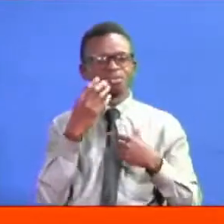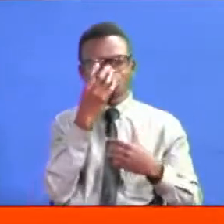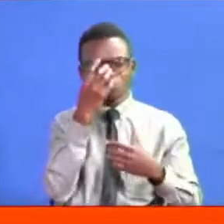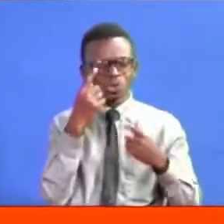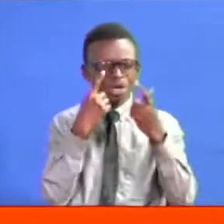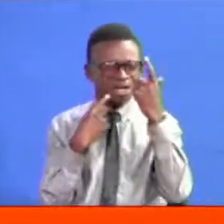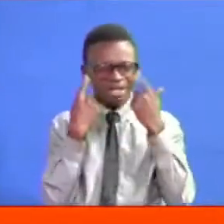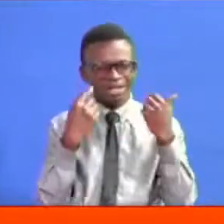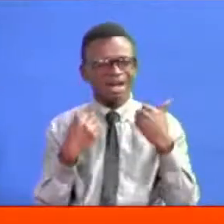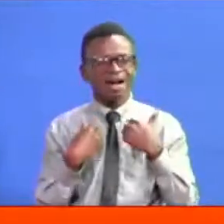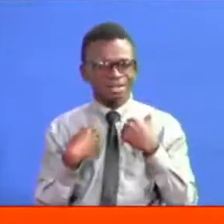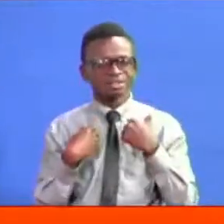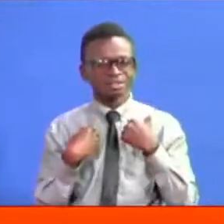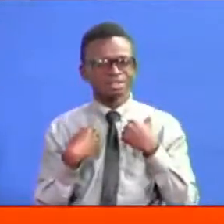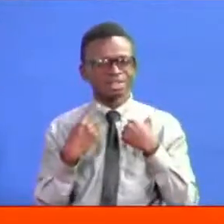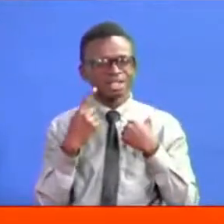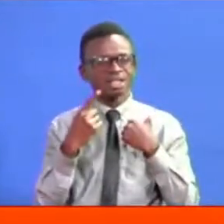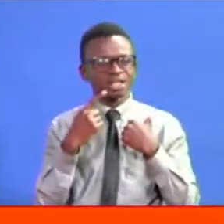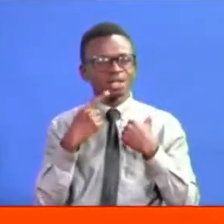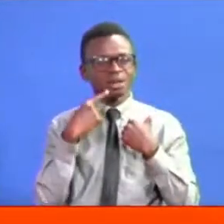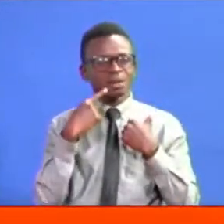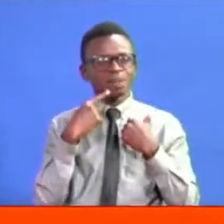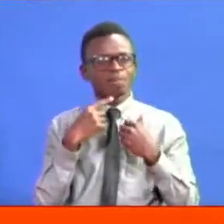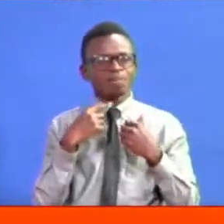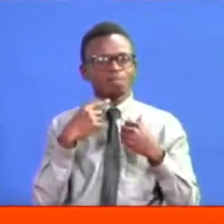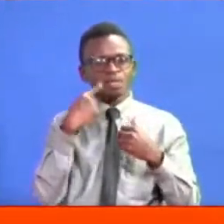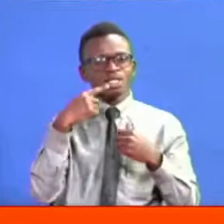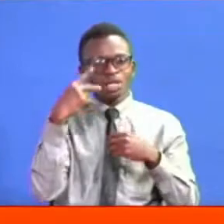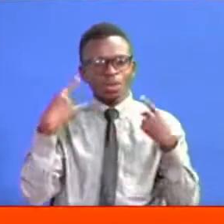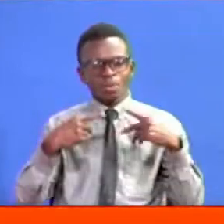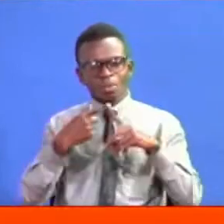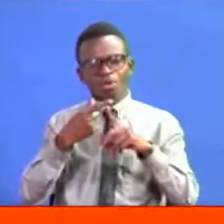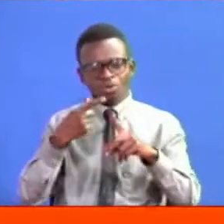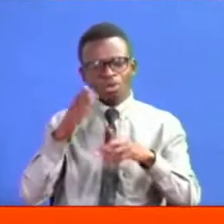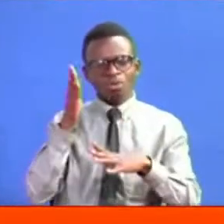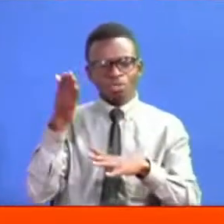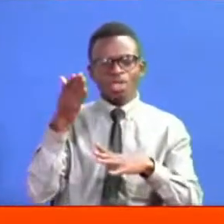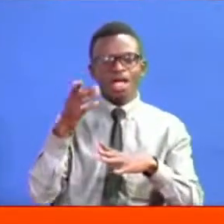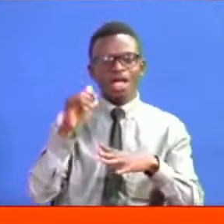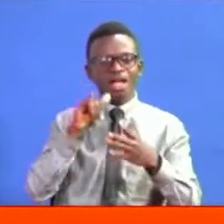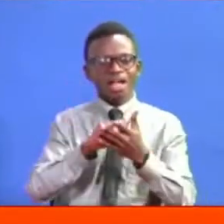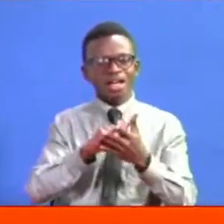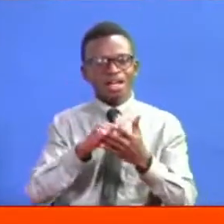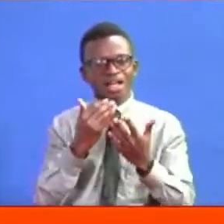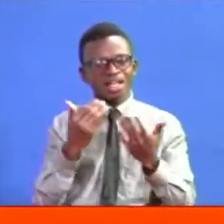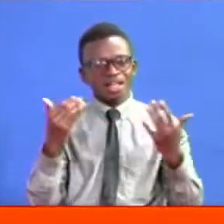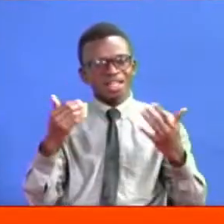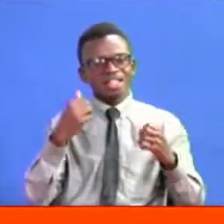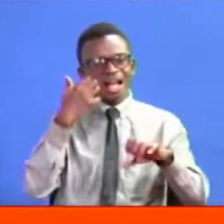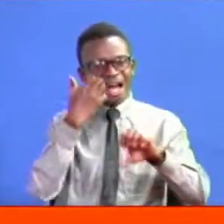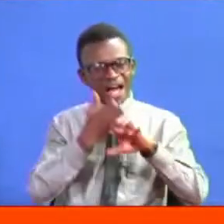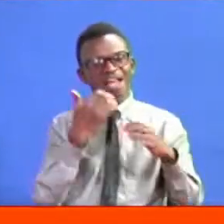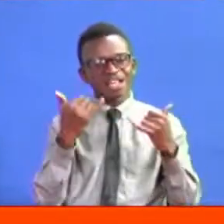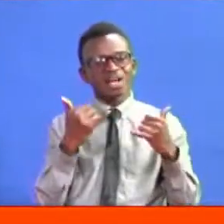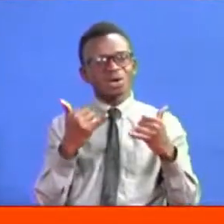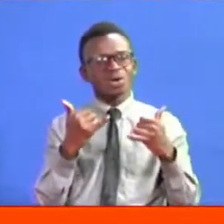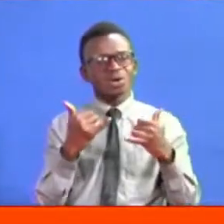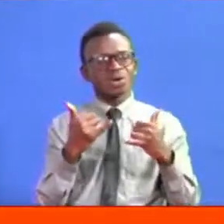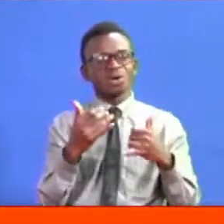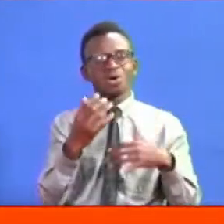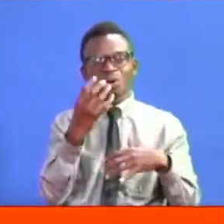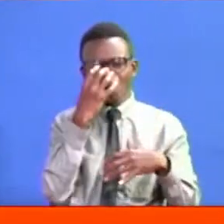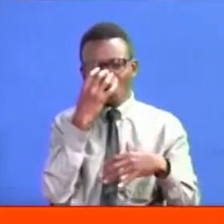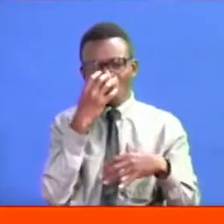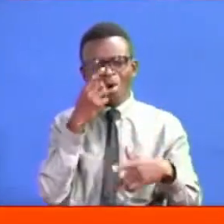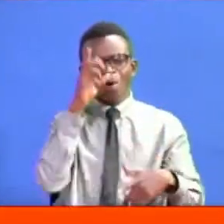Ruto amelia. Ameambiwa na watu yake ya hesabu mambo ni magumu wakati huu. Baba